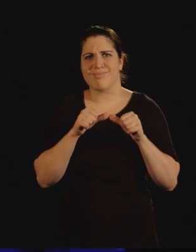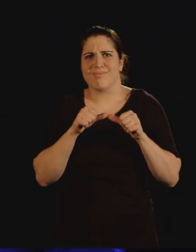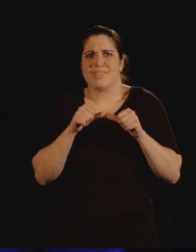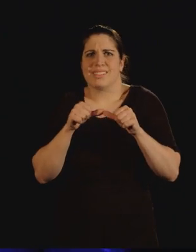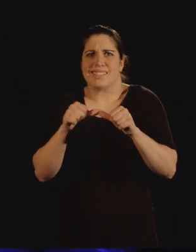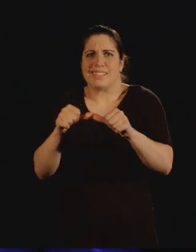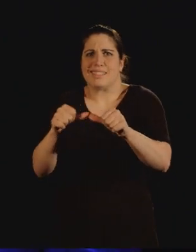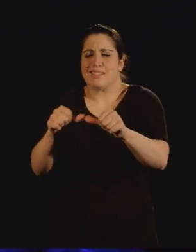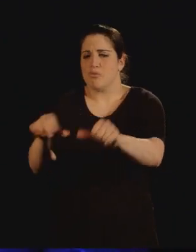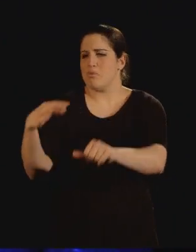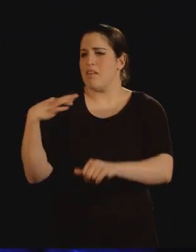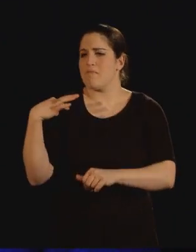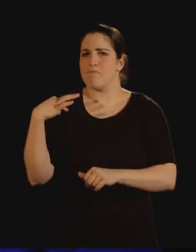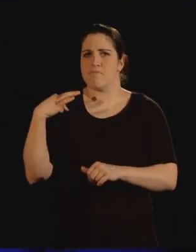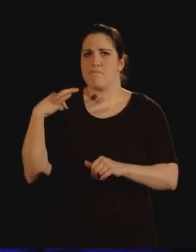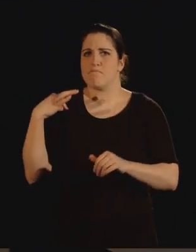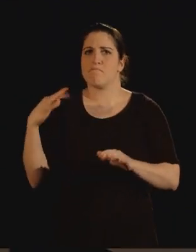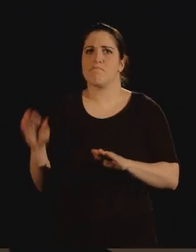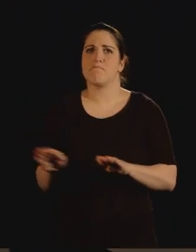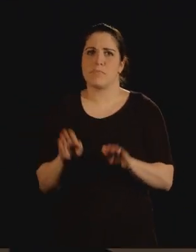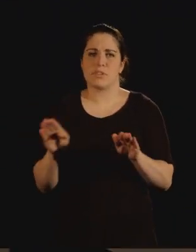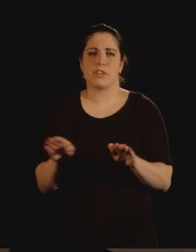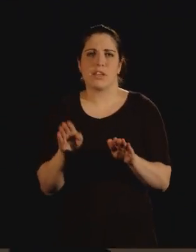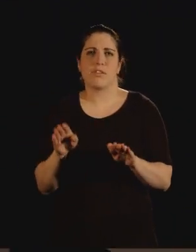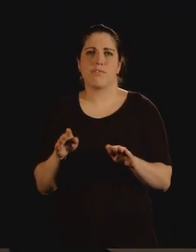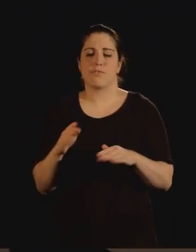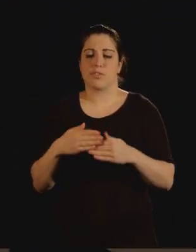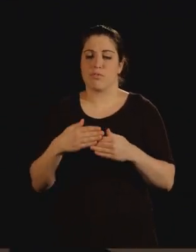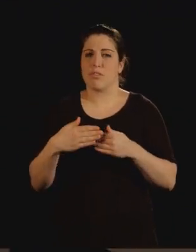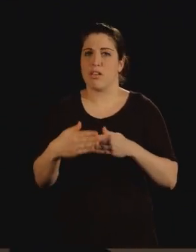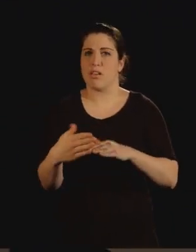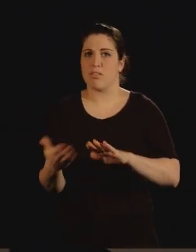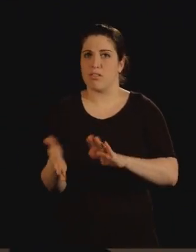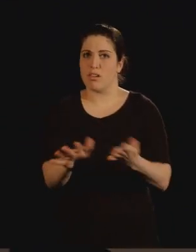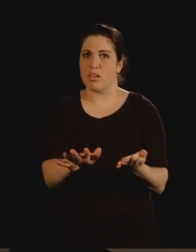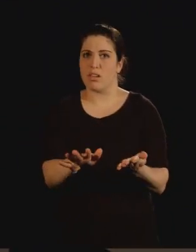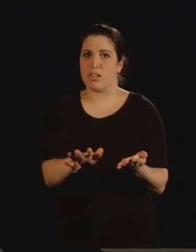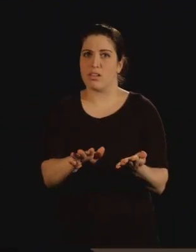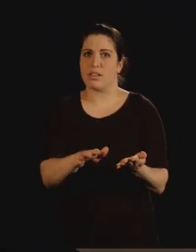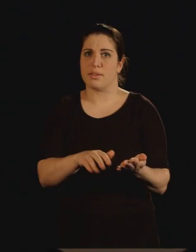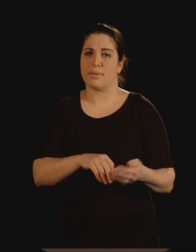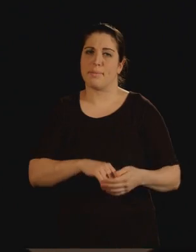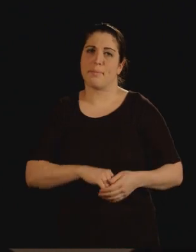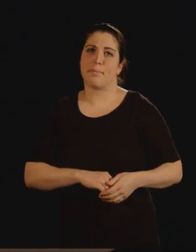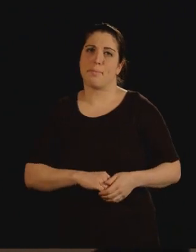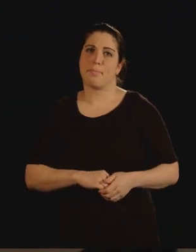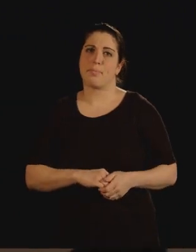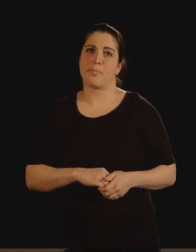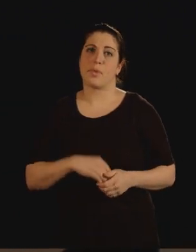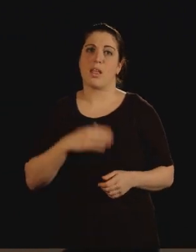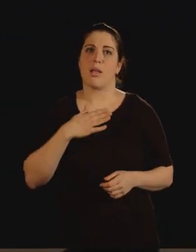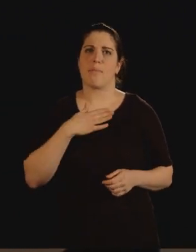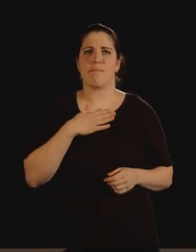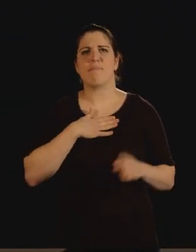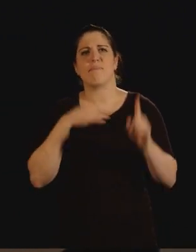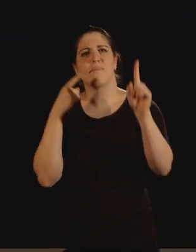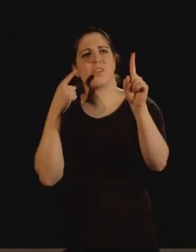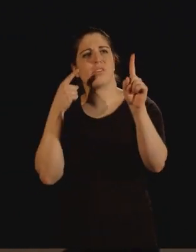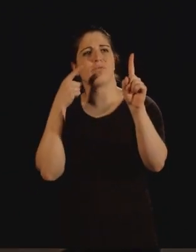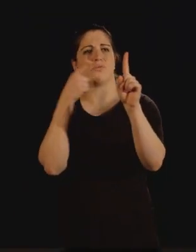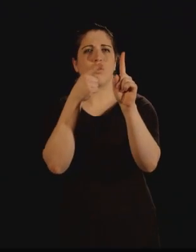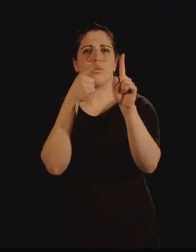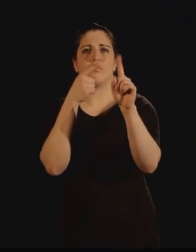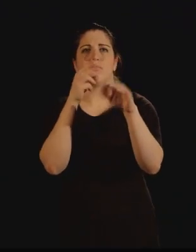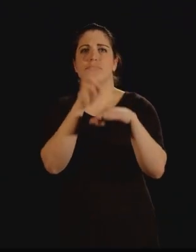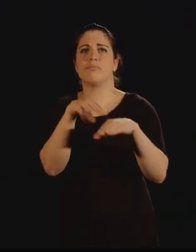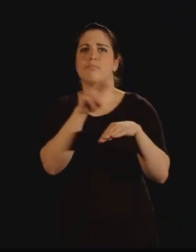why not continue that trend until the end? My dream is that green